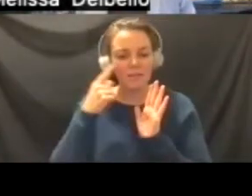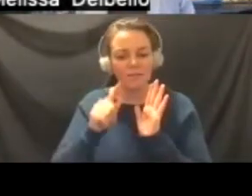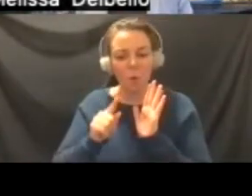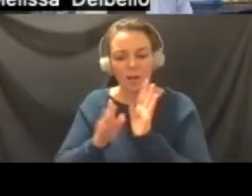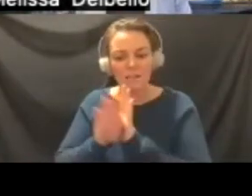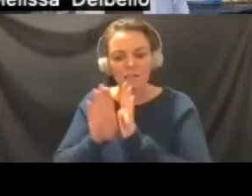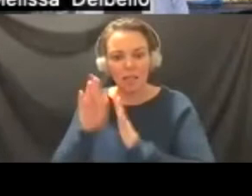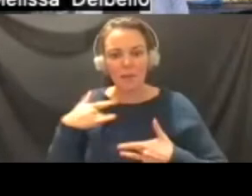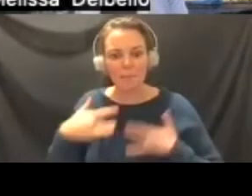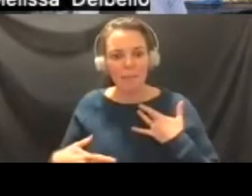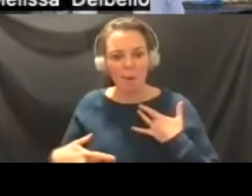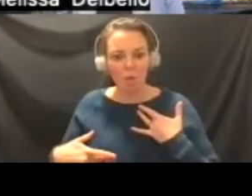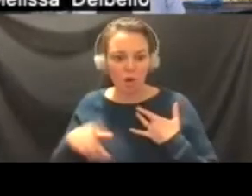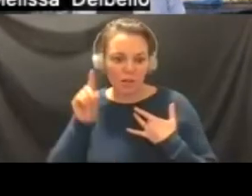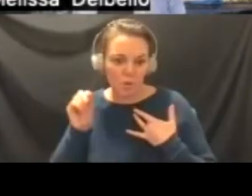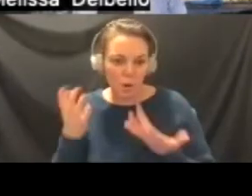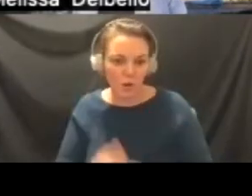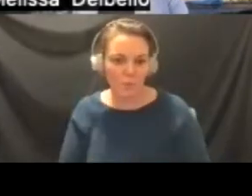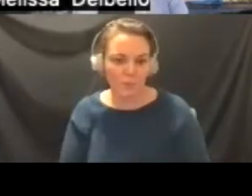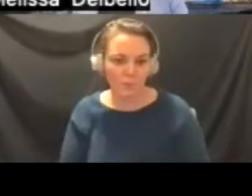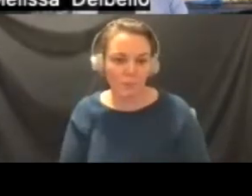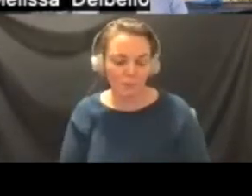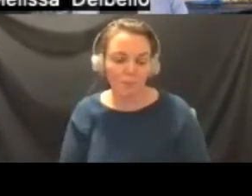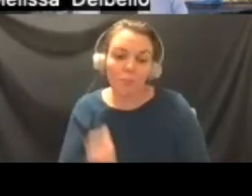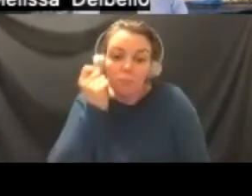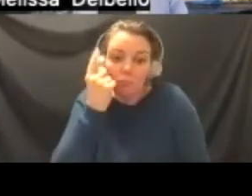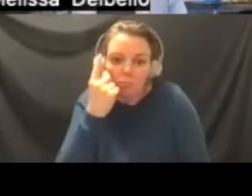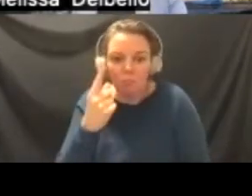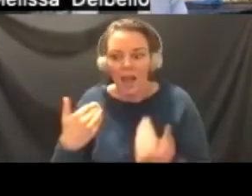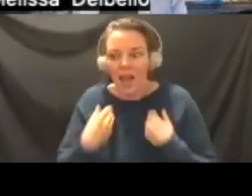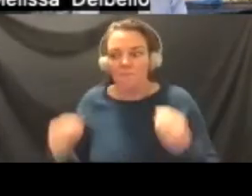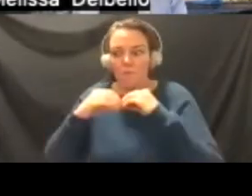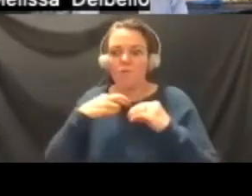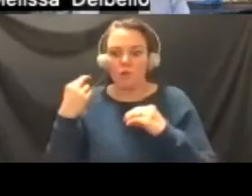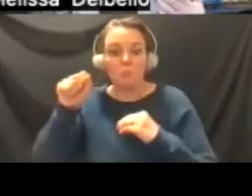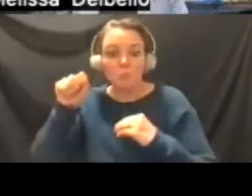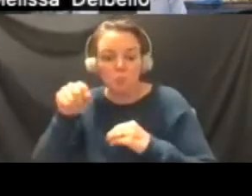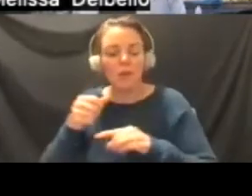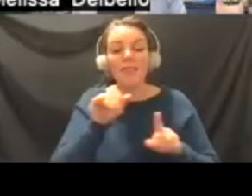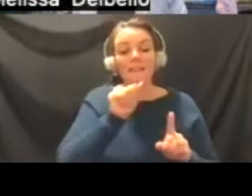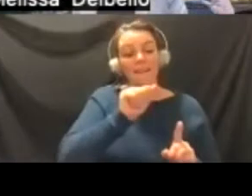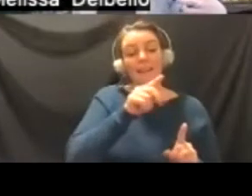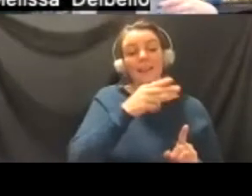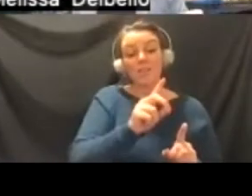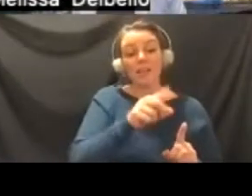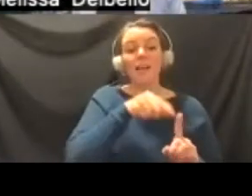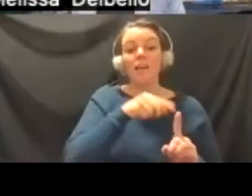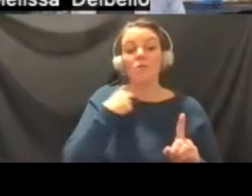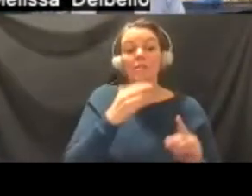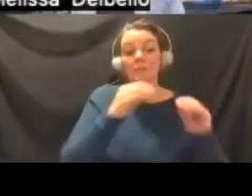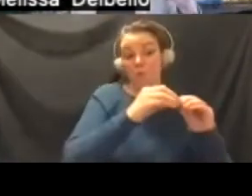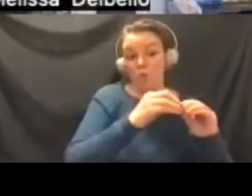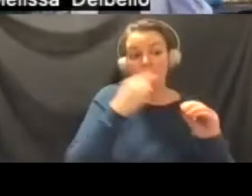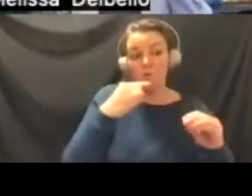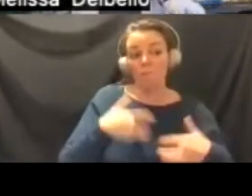developing bipolar disorder? So just because the risk is greater, like ADHD, the risk is greater in the